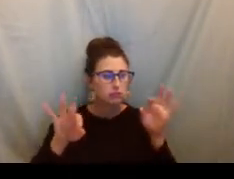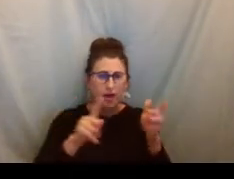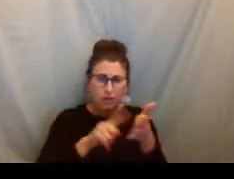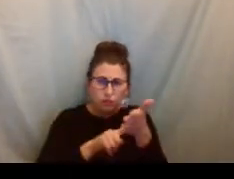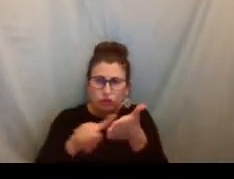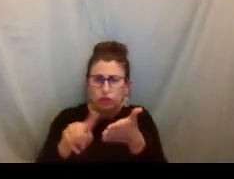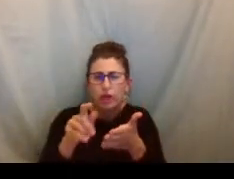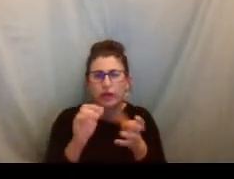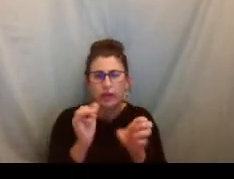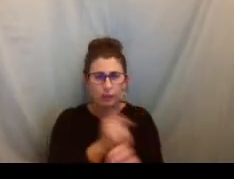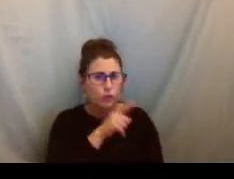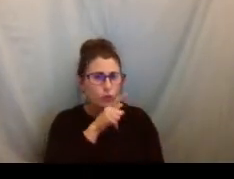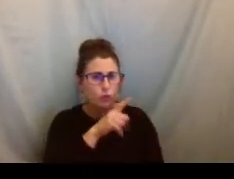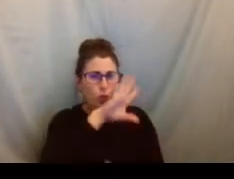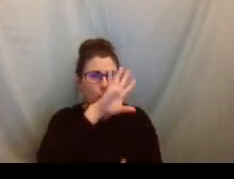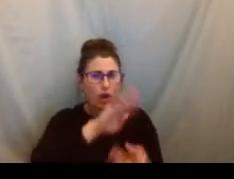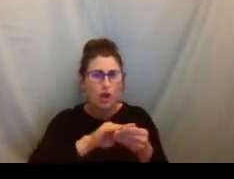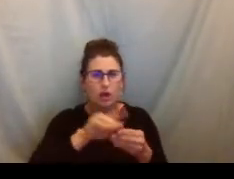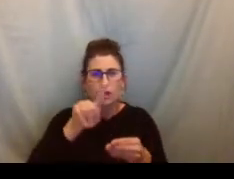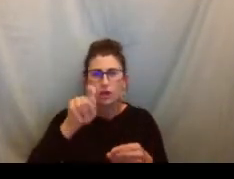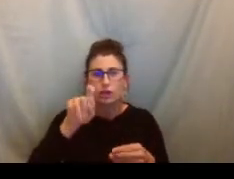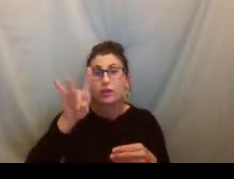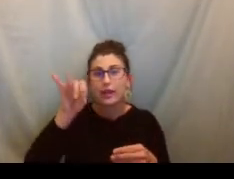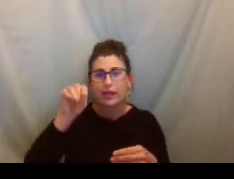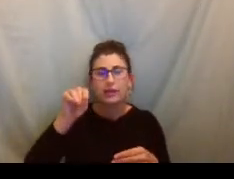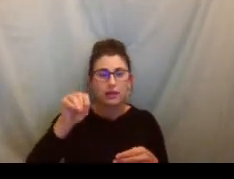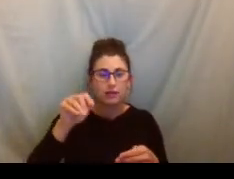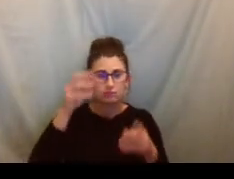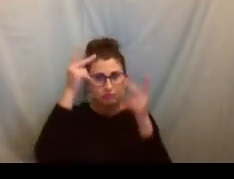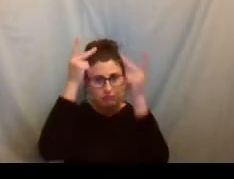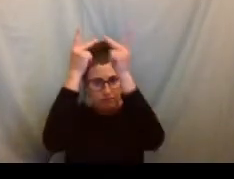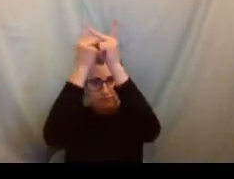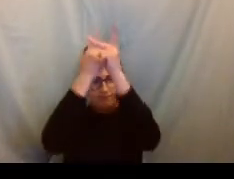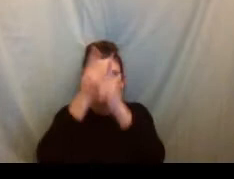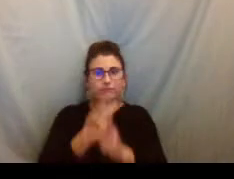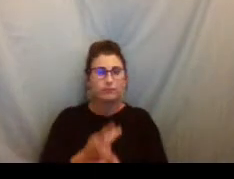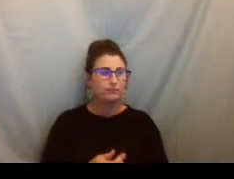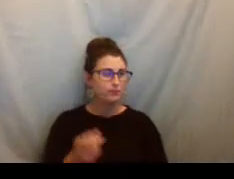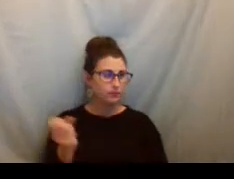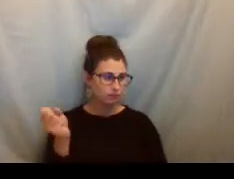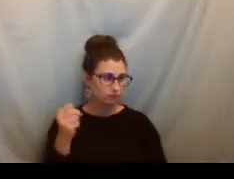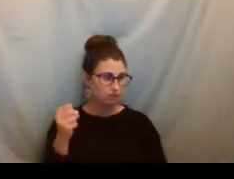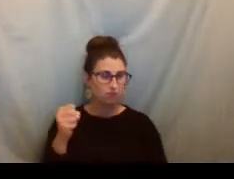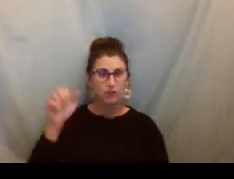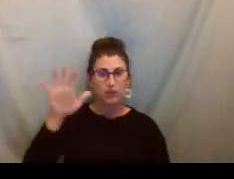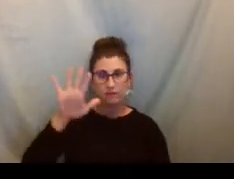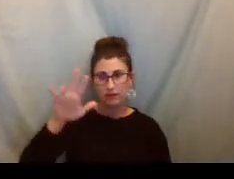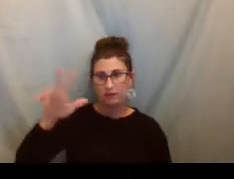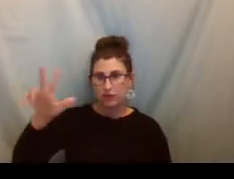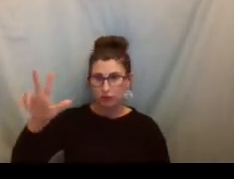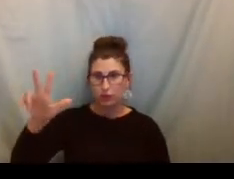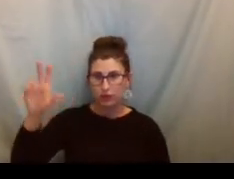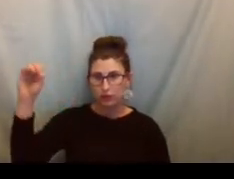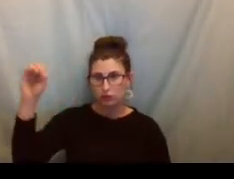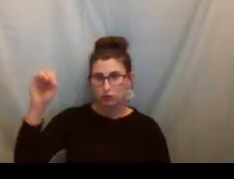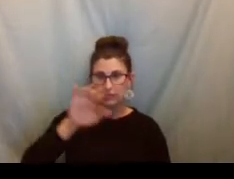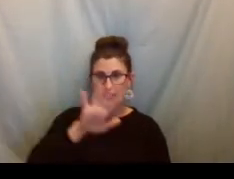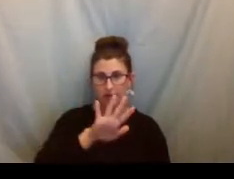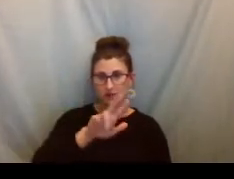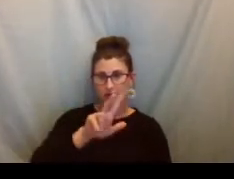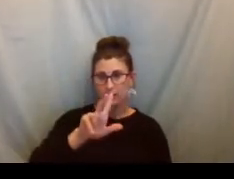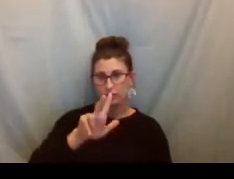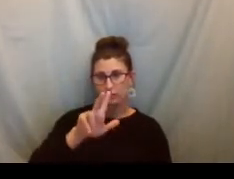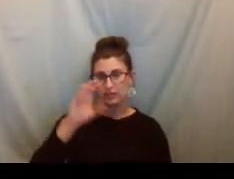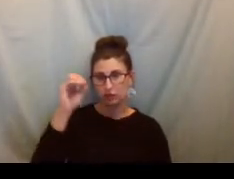back checking, making sure that they add up to 180 in my head. So then this is 53 degrees,